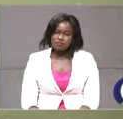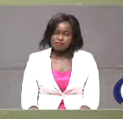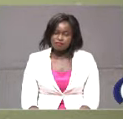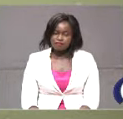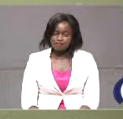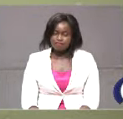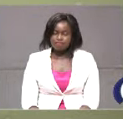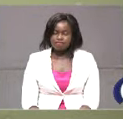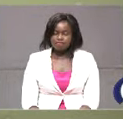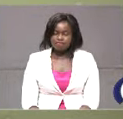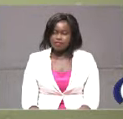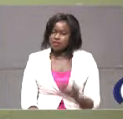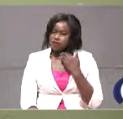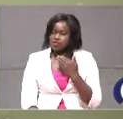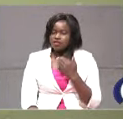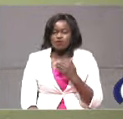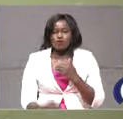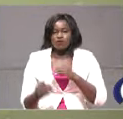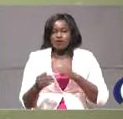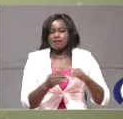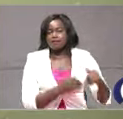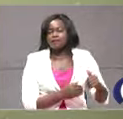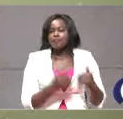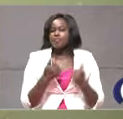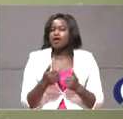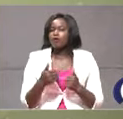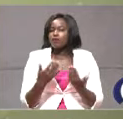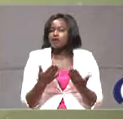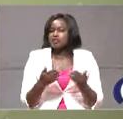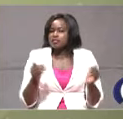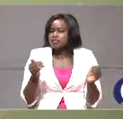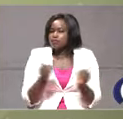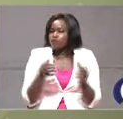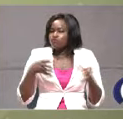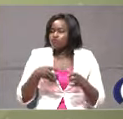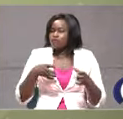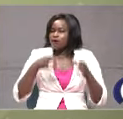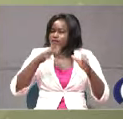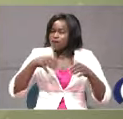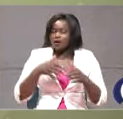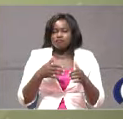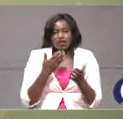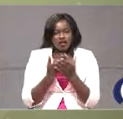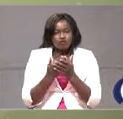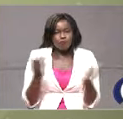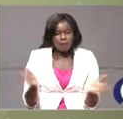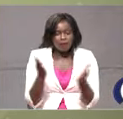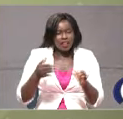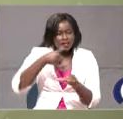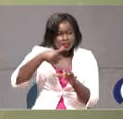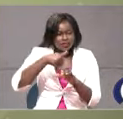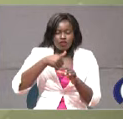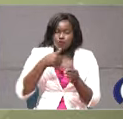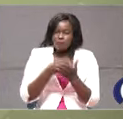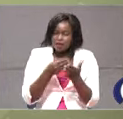Beautiful piece right there. Thank you very much. Now, in other business news, smallholder farmers are urged to mobilize internal finances in their groups before running